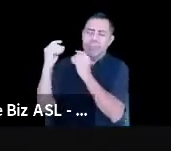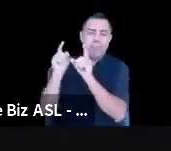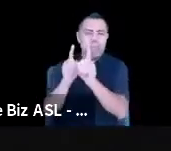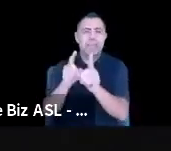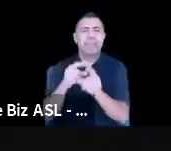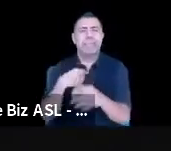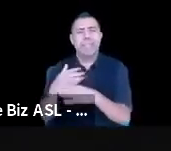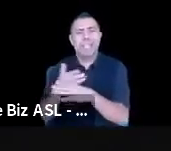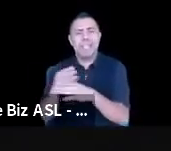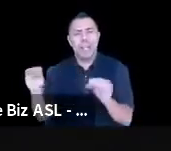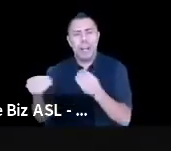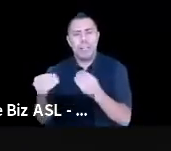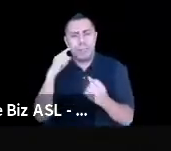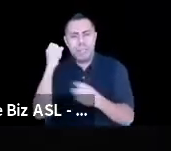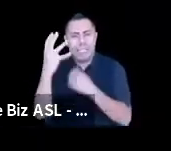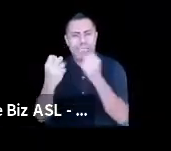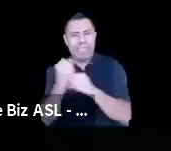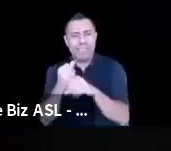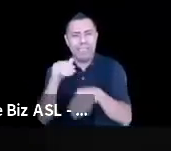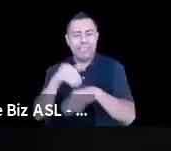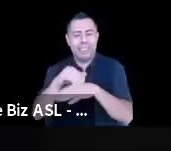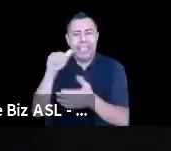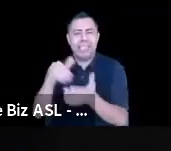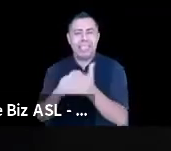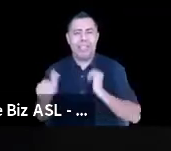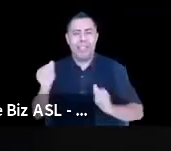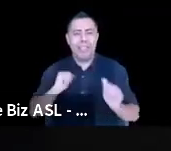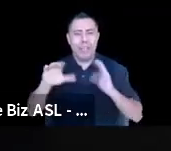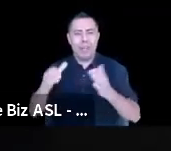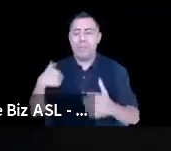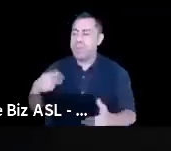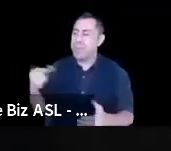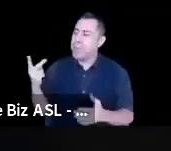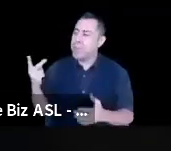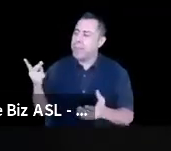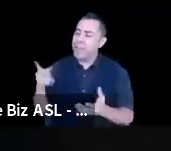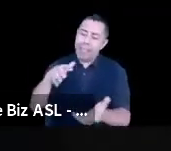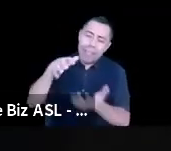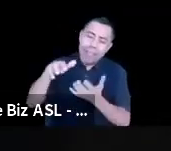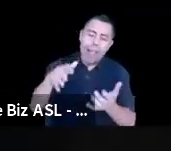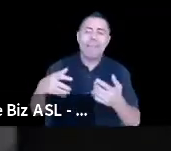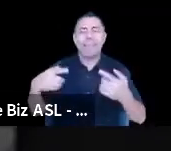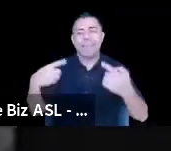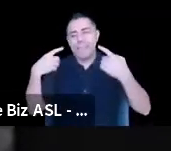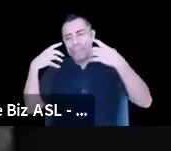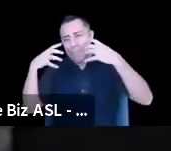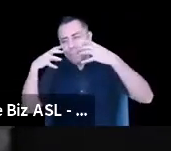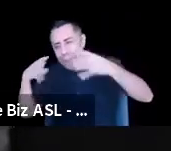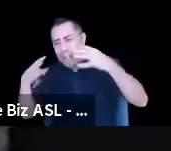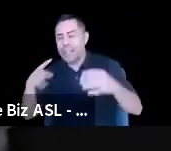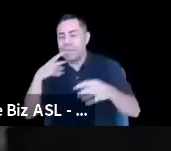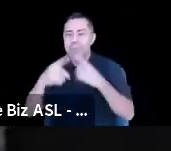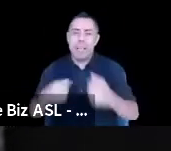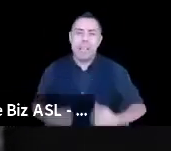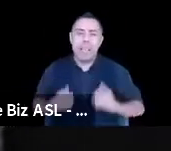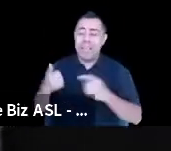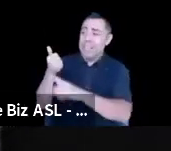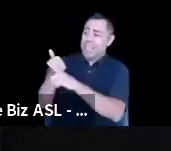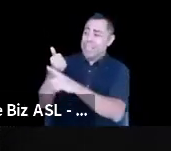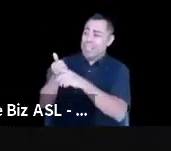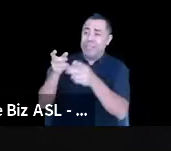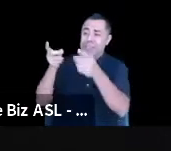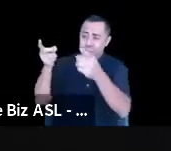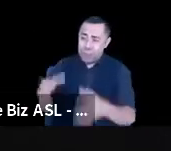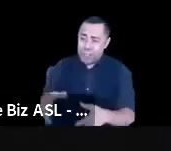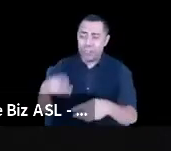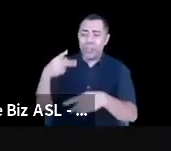laughing, crying, talking about life. Diane was an actress, a director, a producer, a playwright,